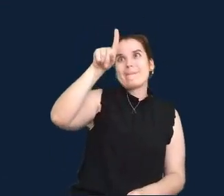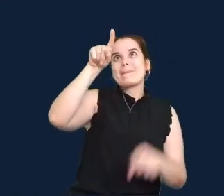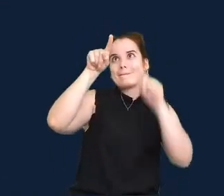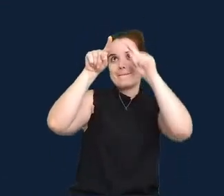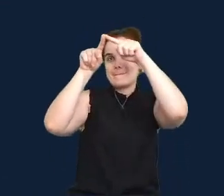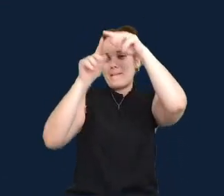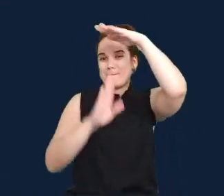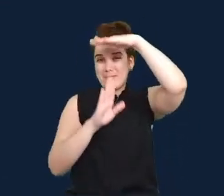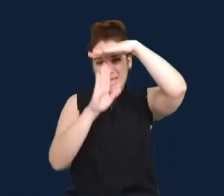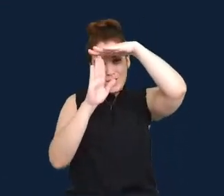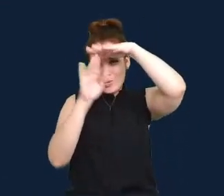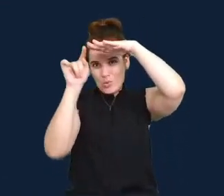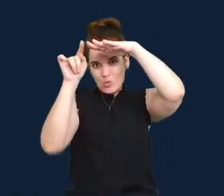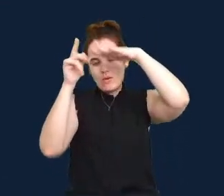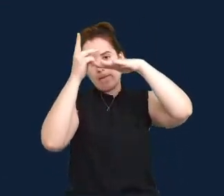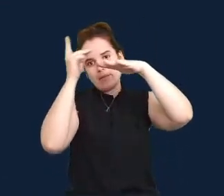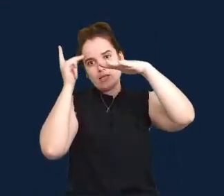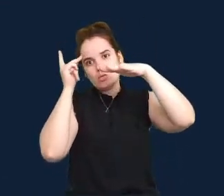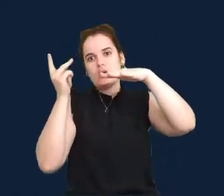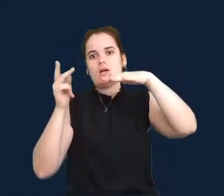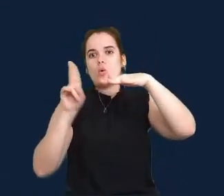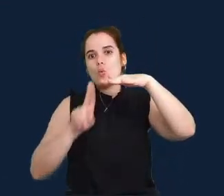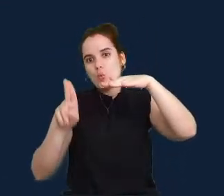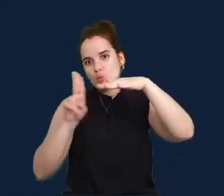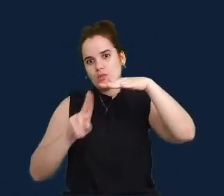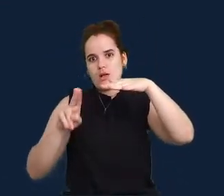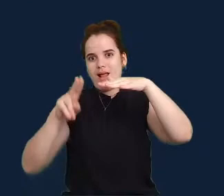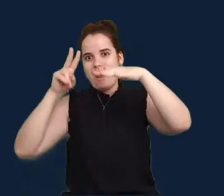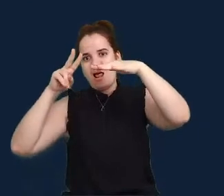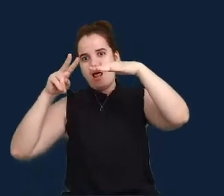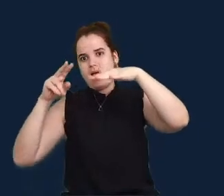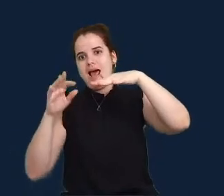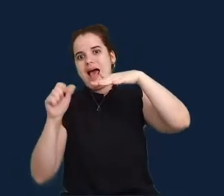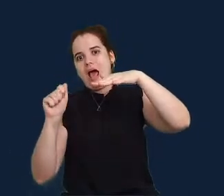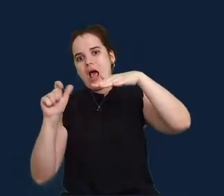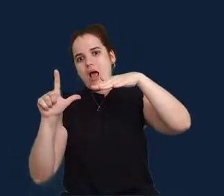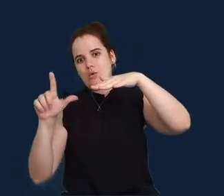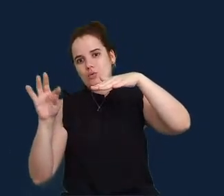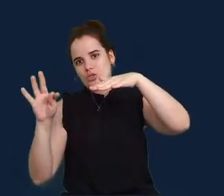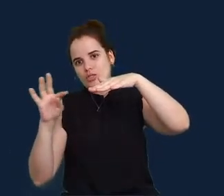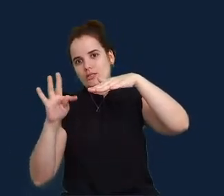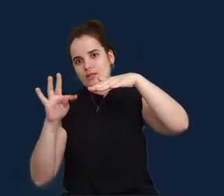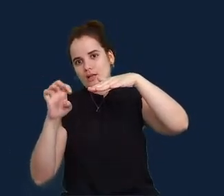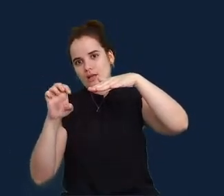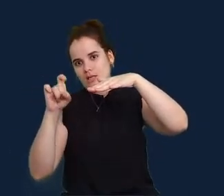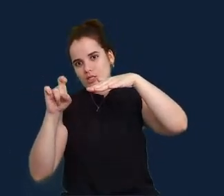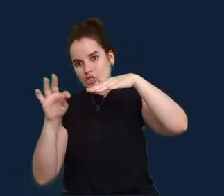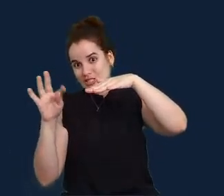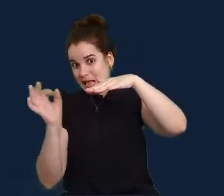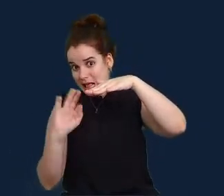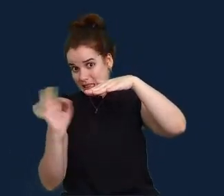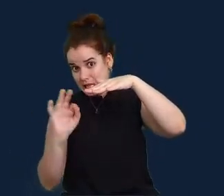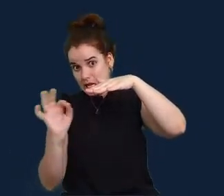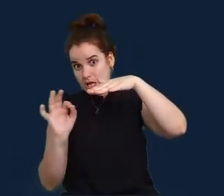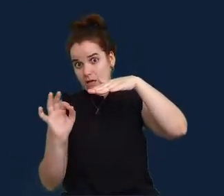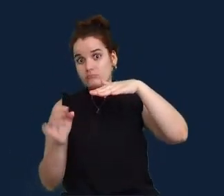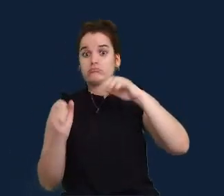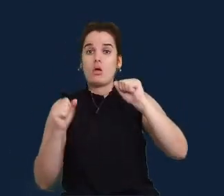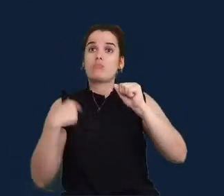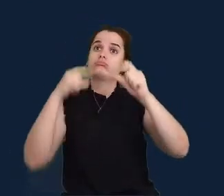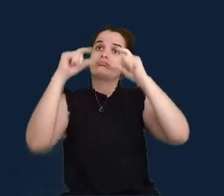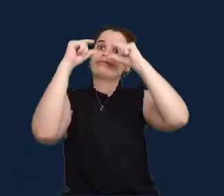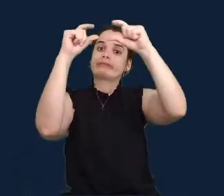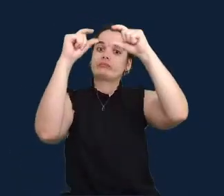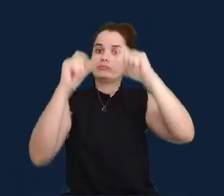using a screen reader, it just shows the annotation. For someone who uses the screen reader, I can just say that